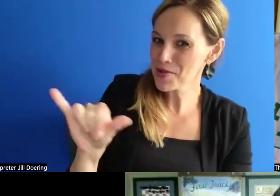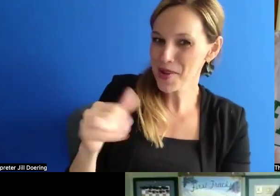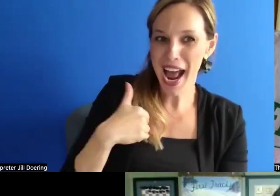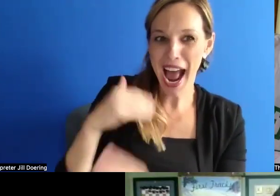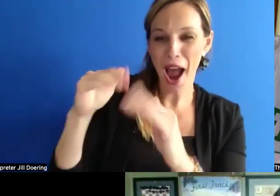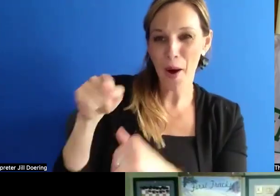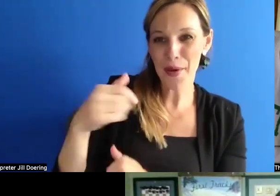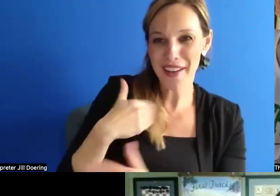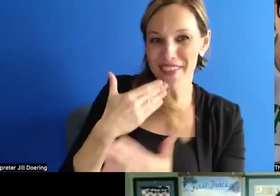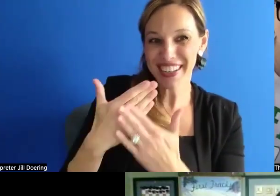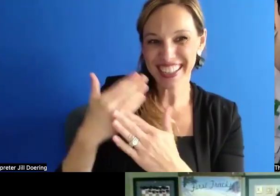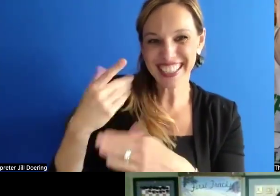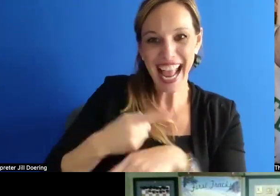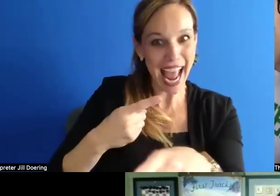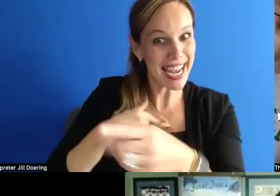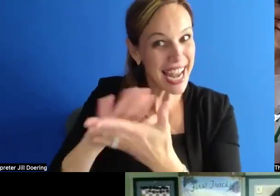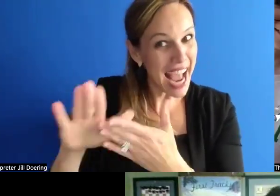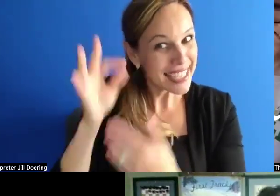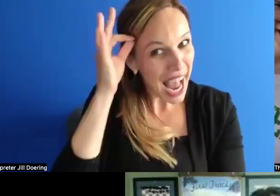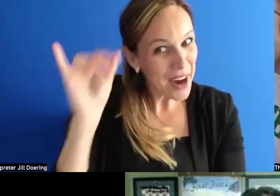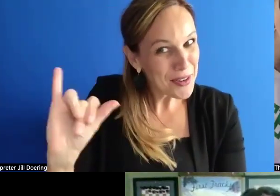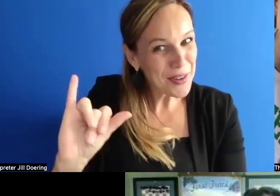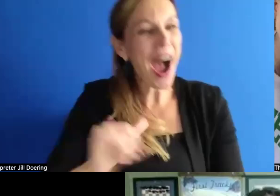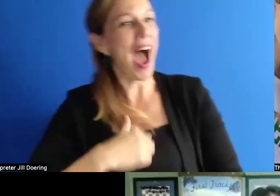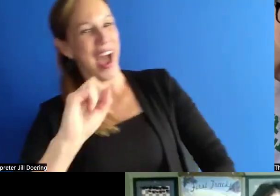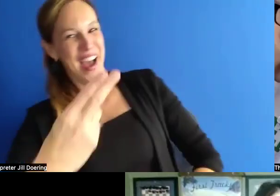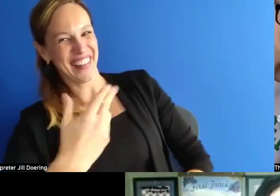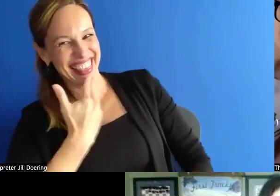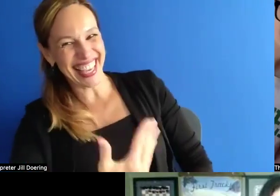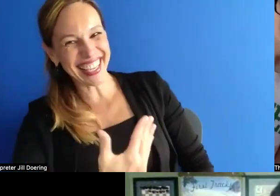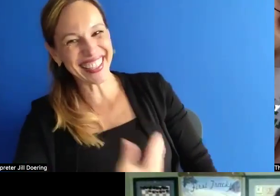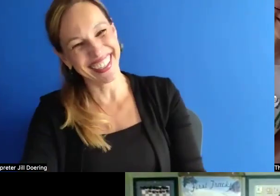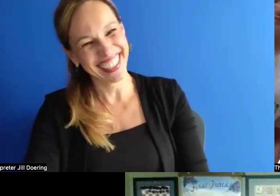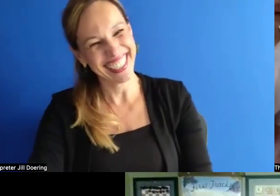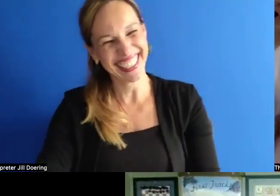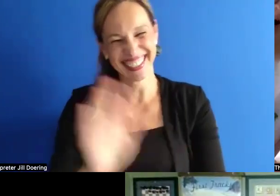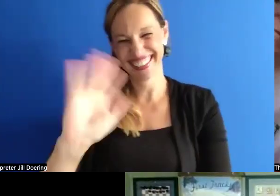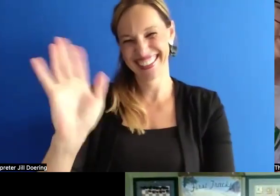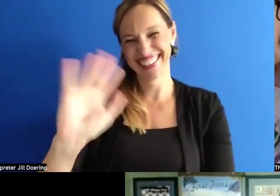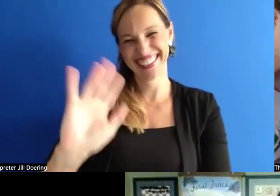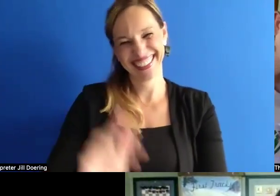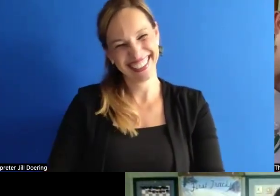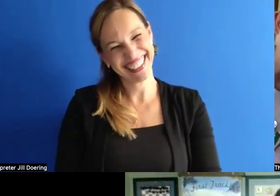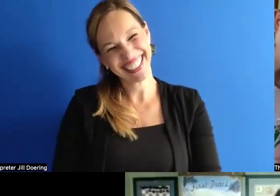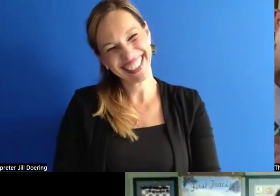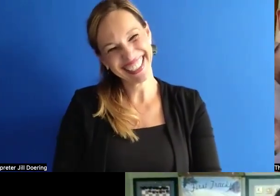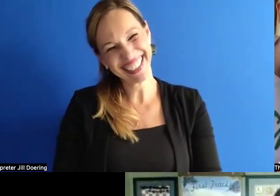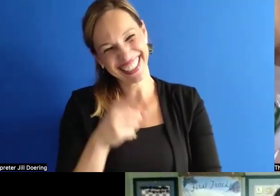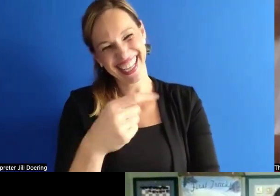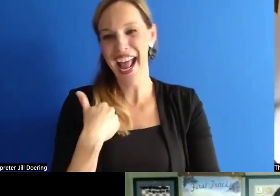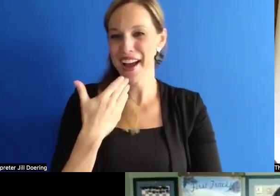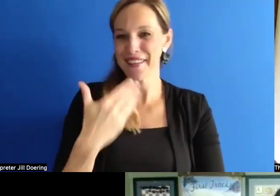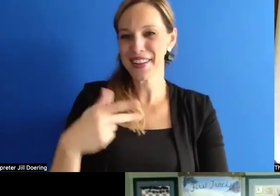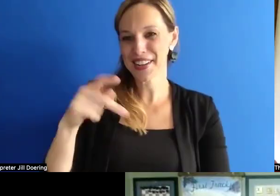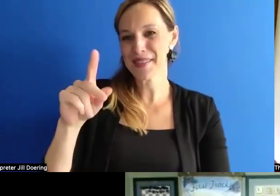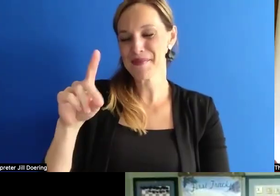And by the way, nice hair. Oh, thank Have a you. good Very day. Bye. Bye, Hope you Taylor. guys have a good podcast.